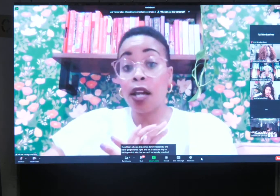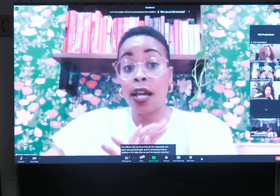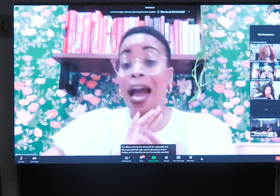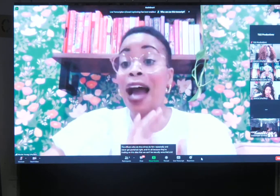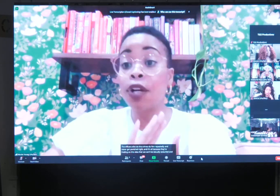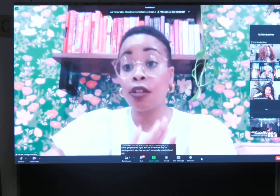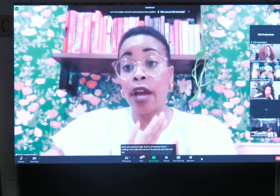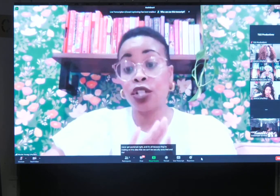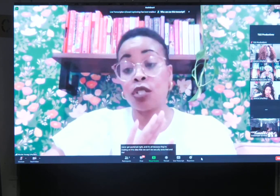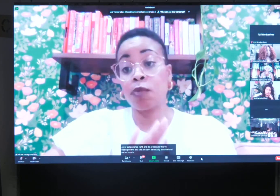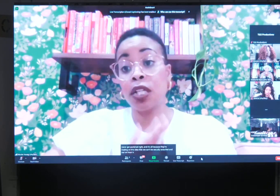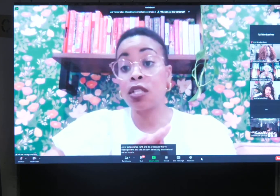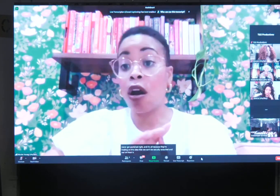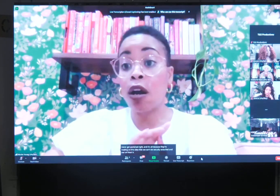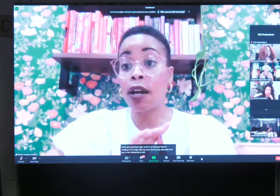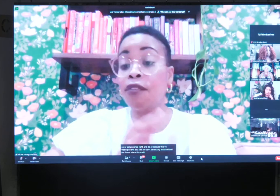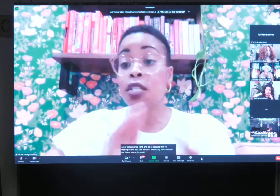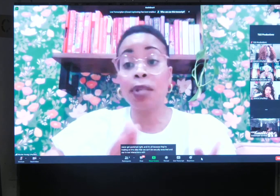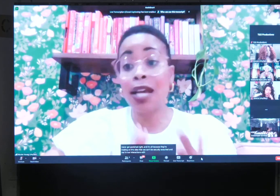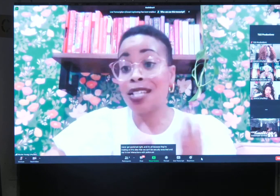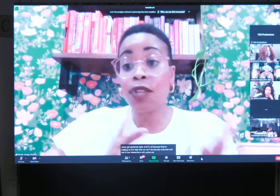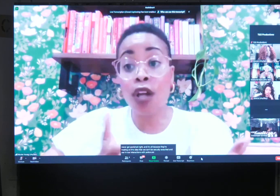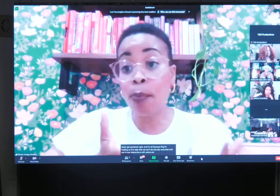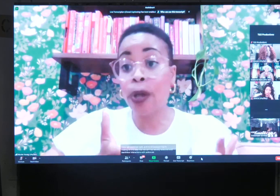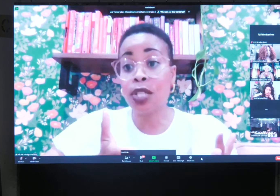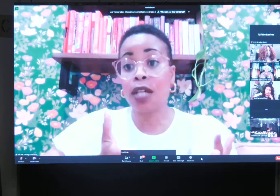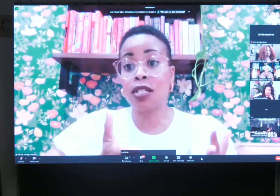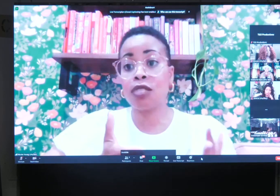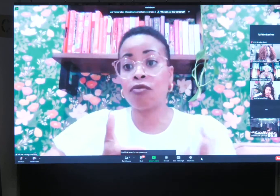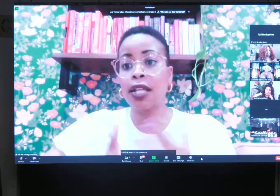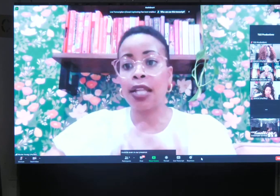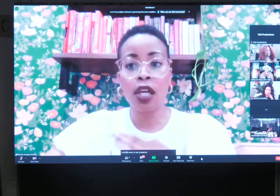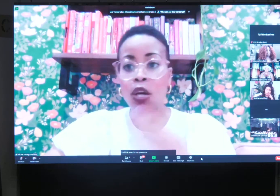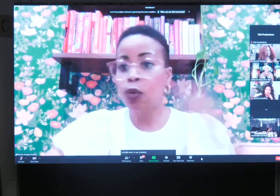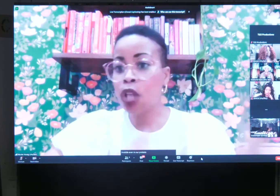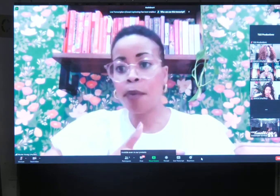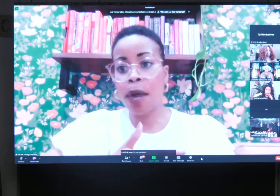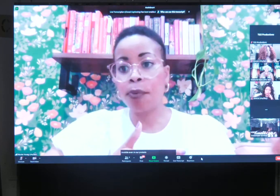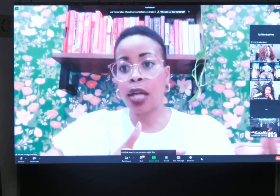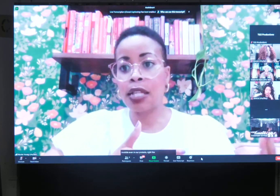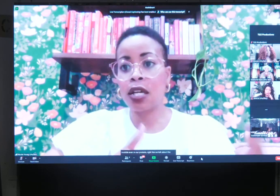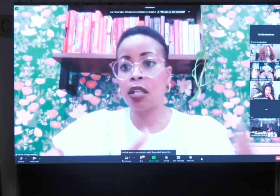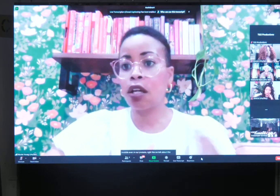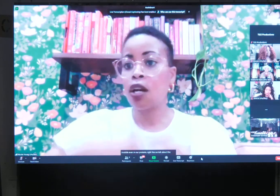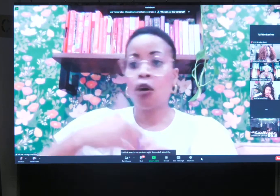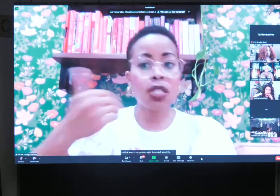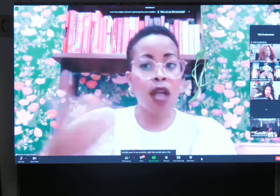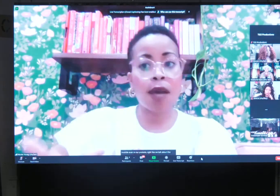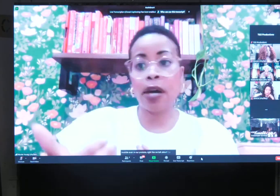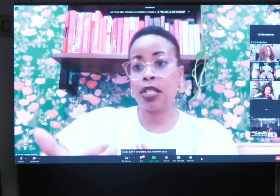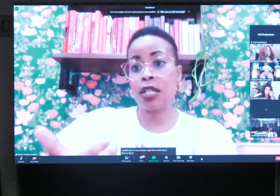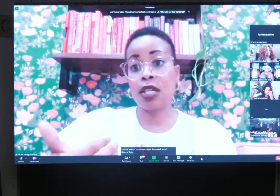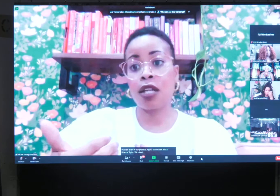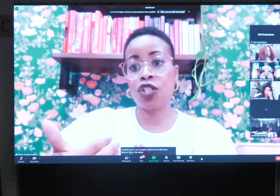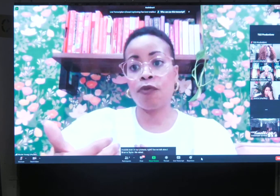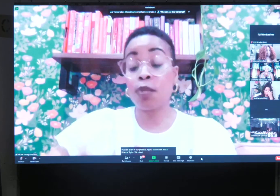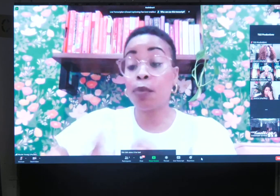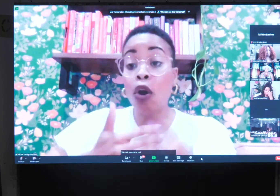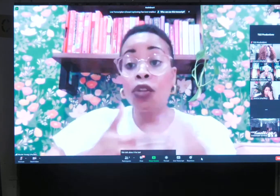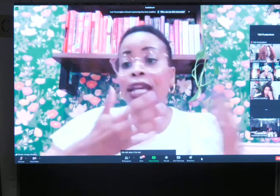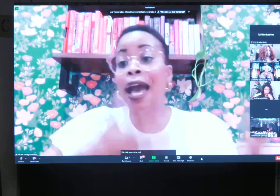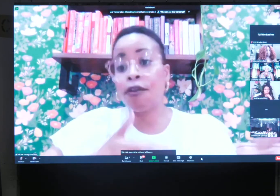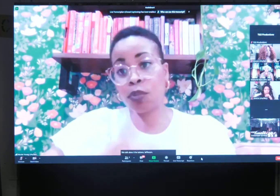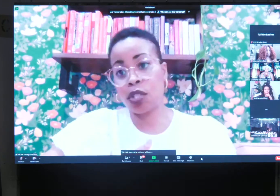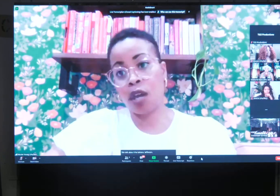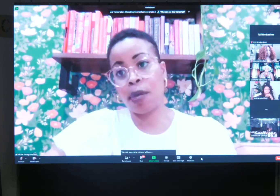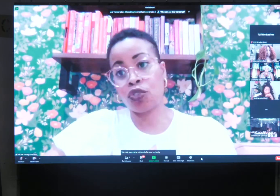our interactions with police are invisibilized, even in our protests, right? Like we talk about Breonna Taylor, we talk about Tatiana Jefferson, but